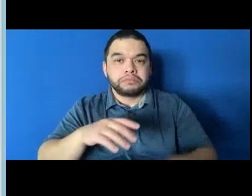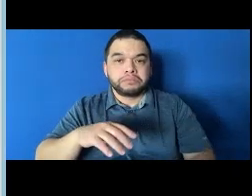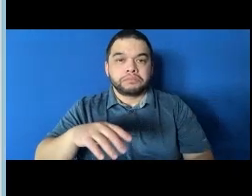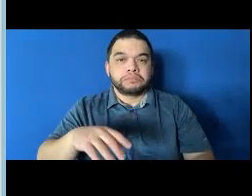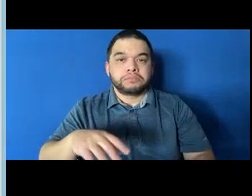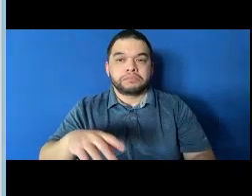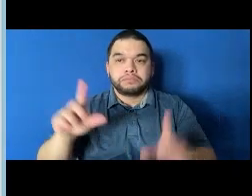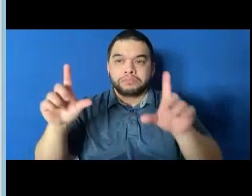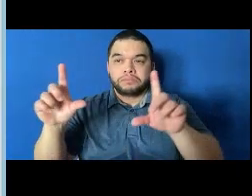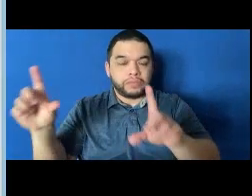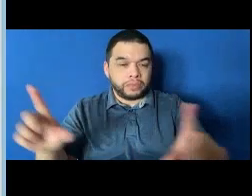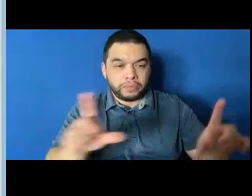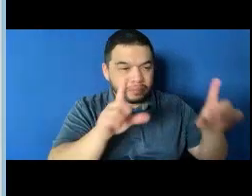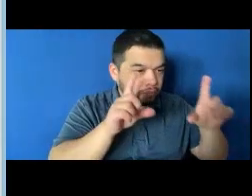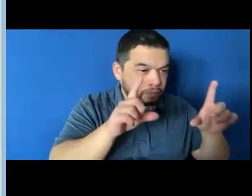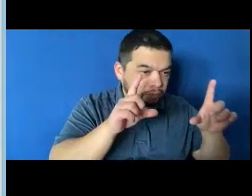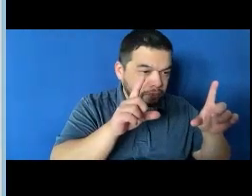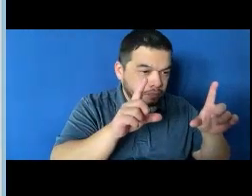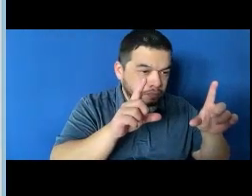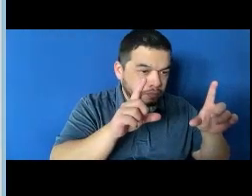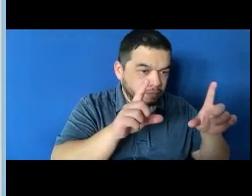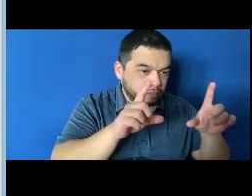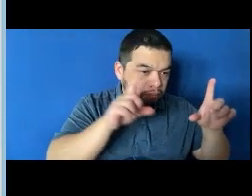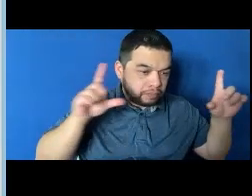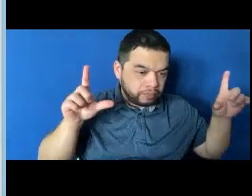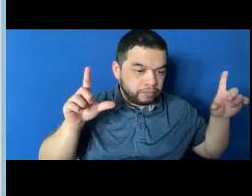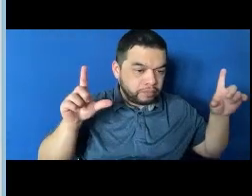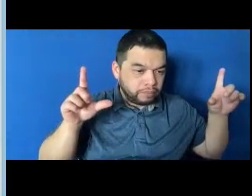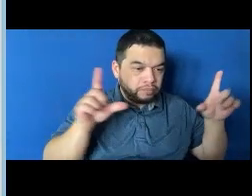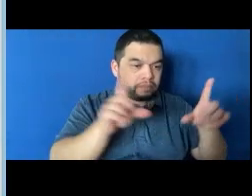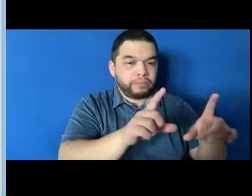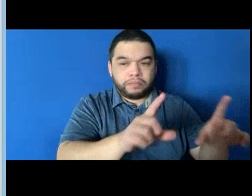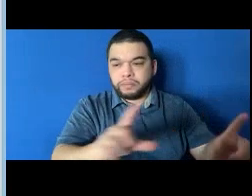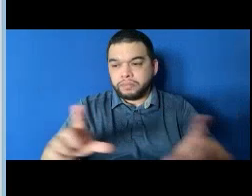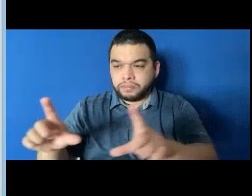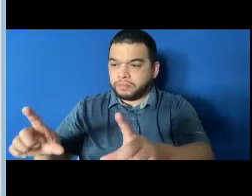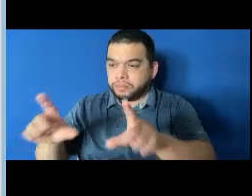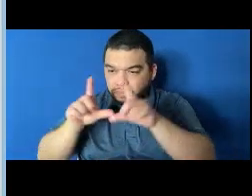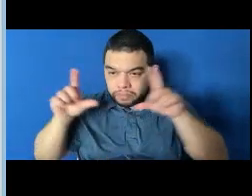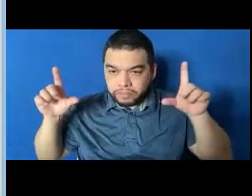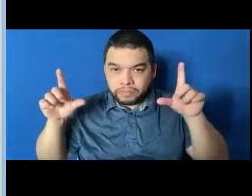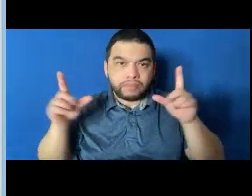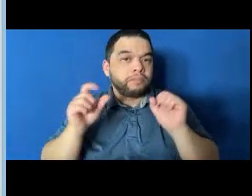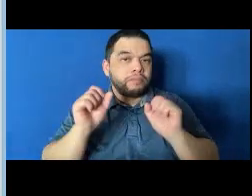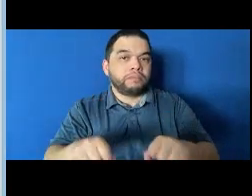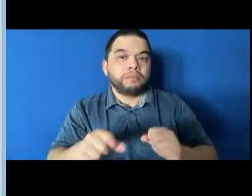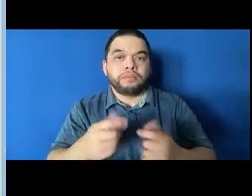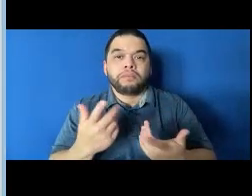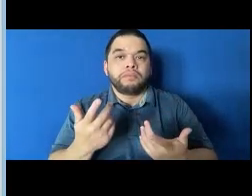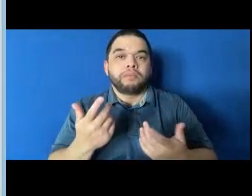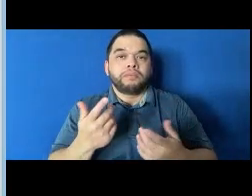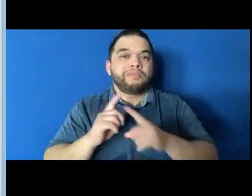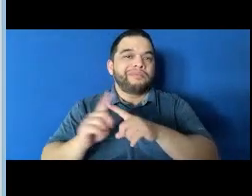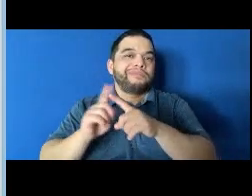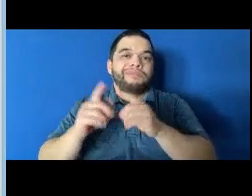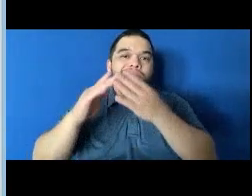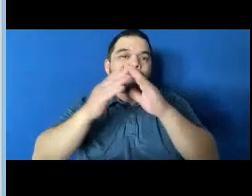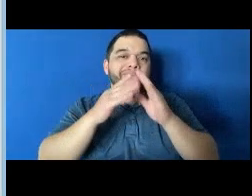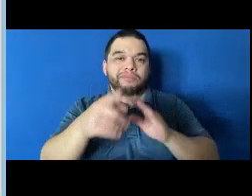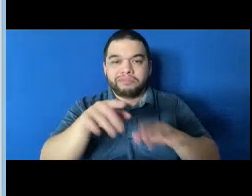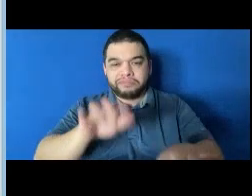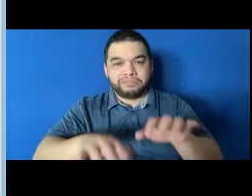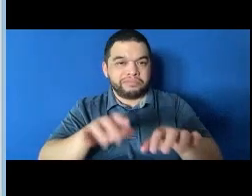Let's say, San for Sebastián, example, por Walgreens of San Sebastian, o algo de Santa Fe, Bayamón, pueden hacer or the one in cualquier punto de Bayamon, referencia los puede whatever utilizar. reference point that